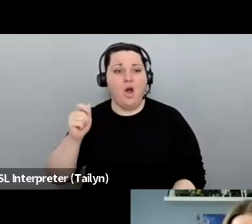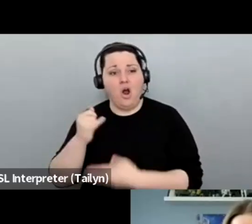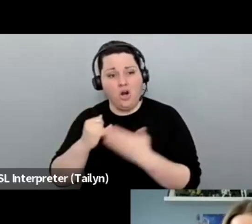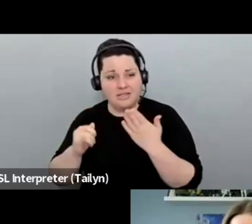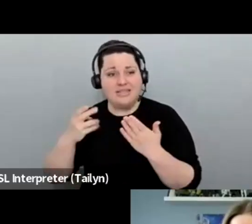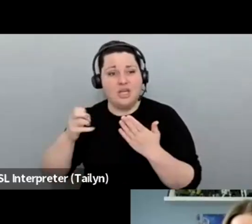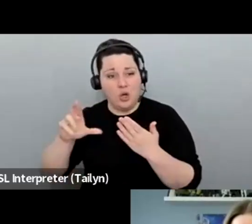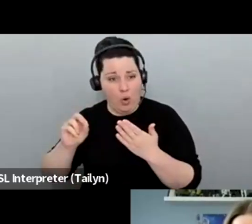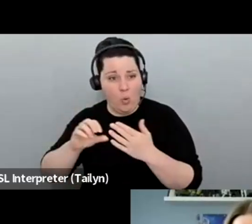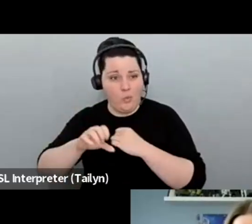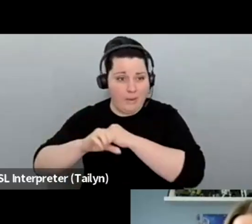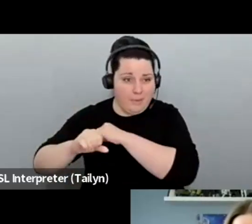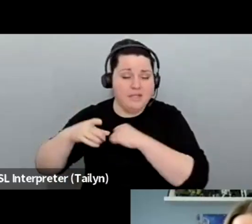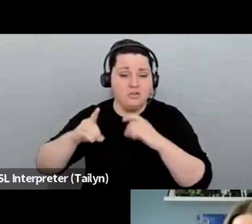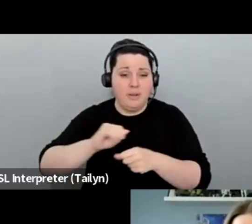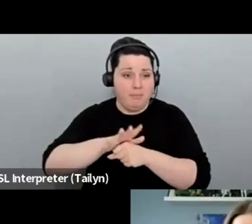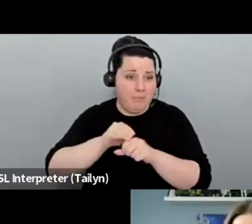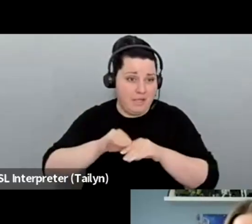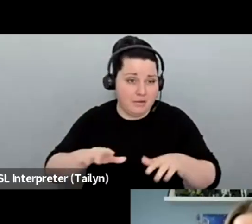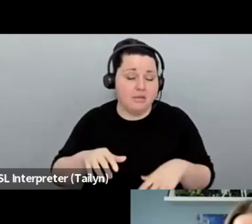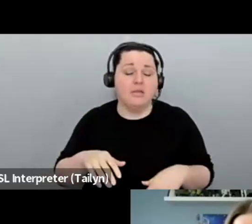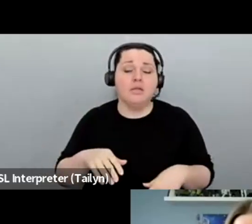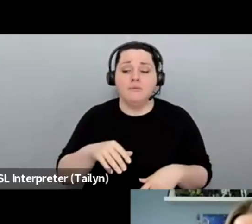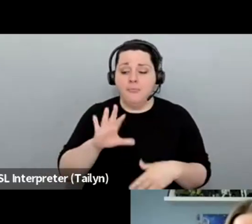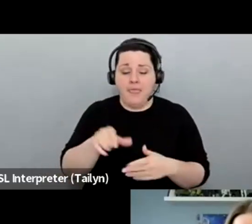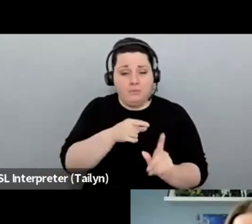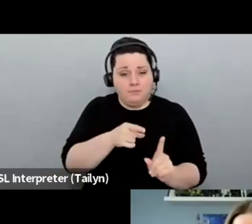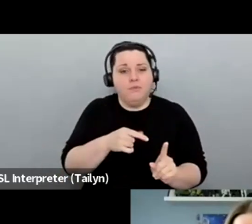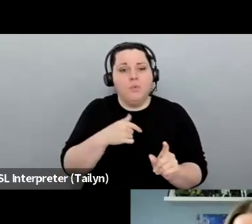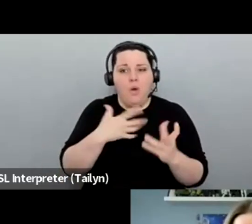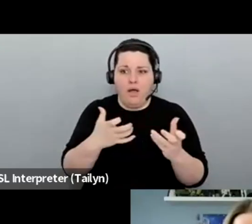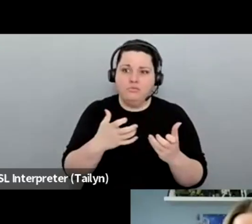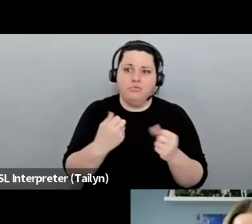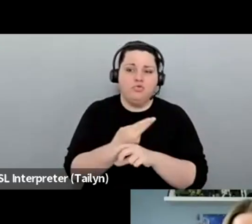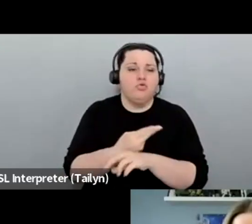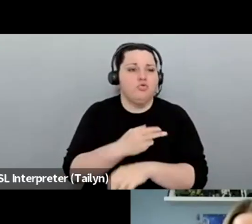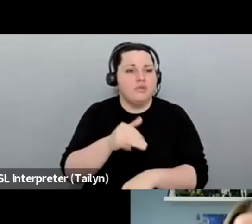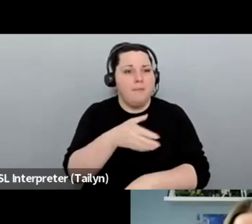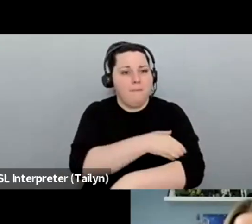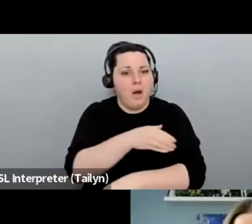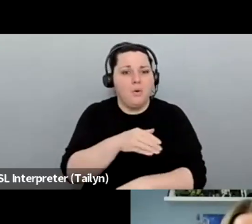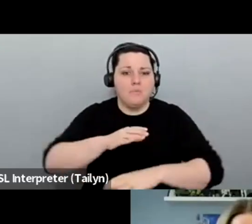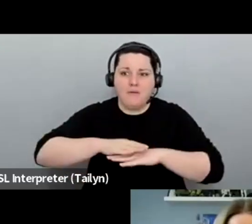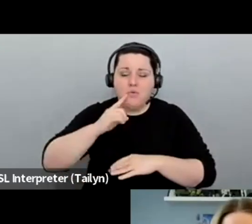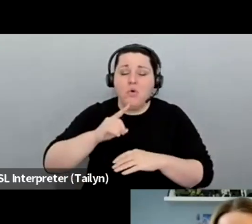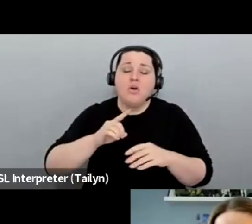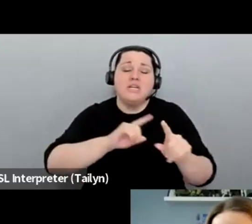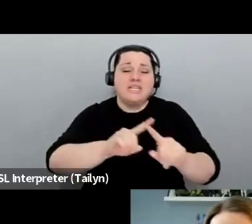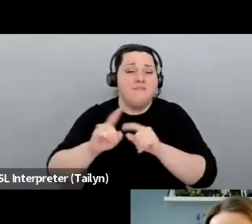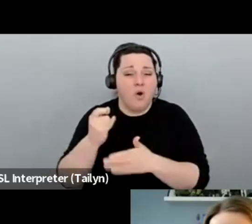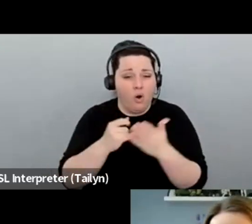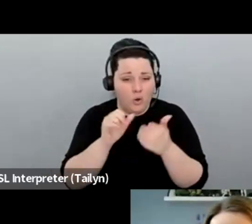pandemic, which was designed to leverage the power and the platforms of individual arts workers